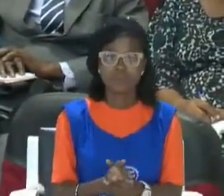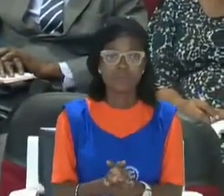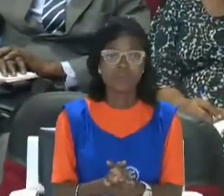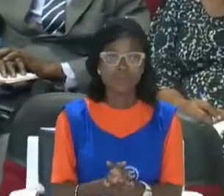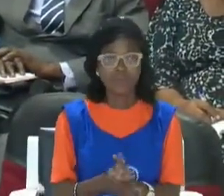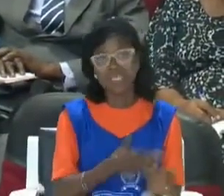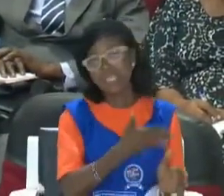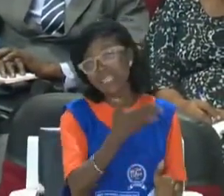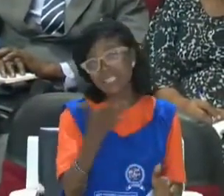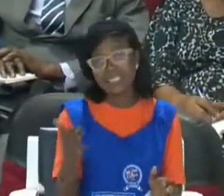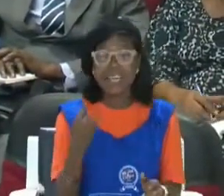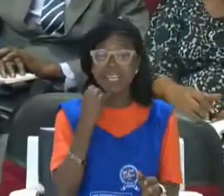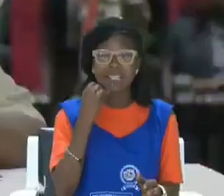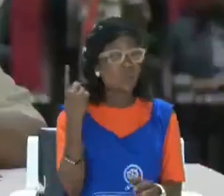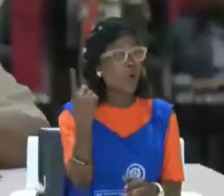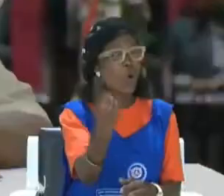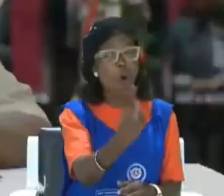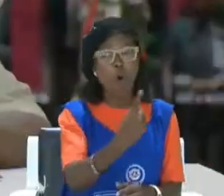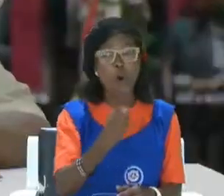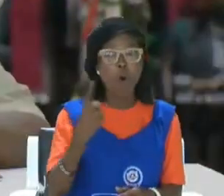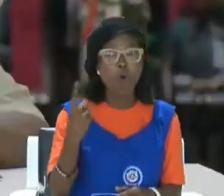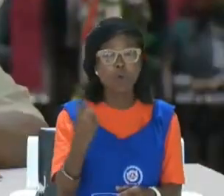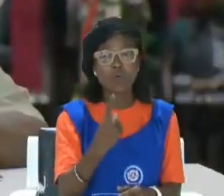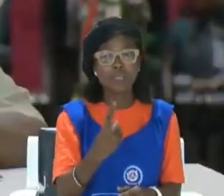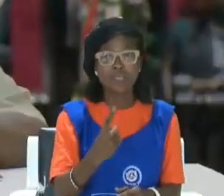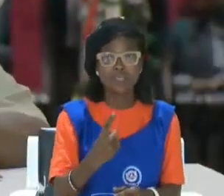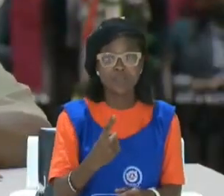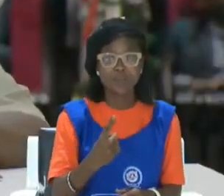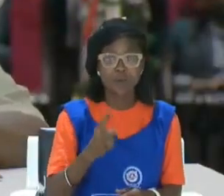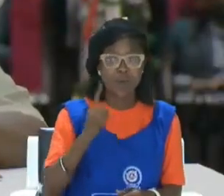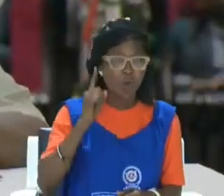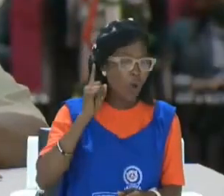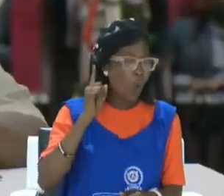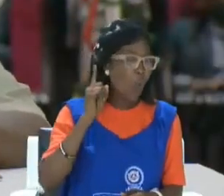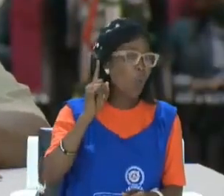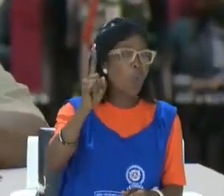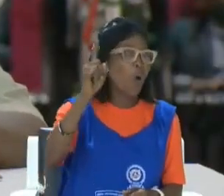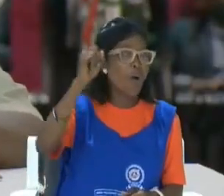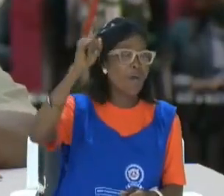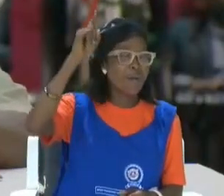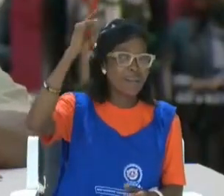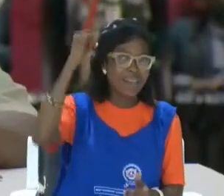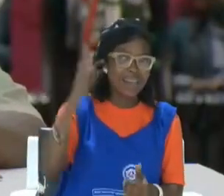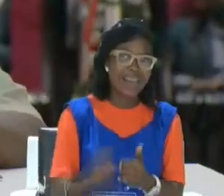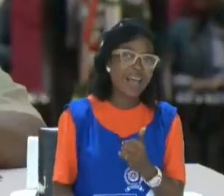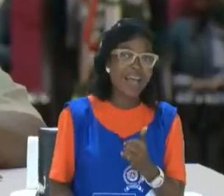There is always one last card